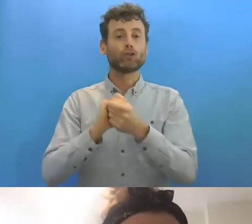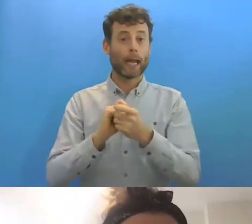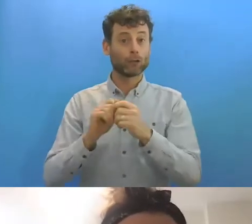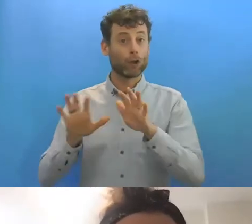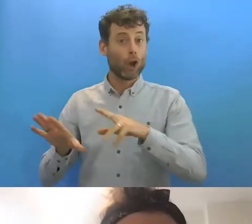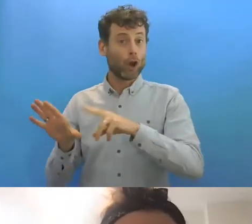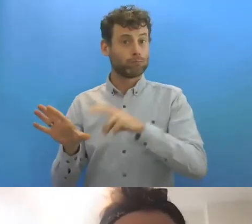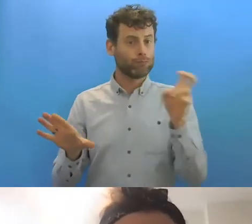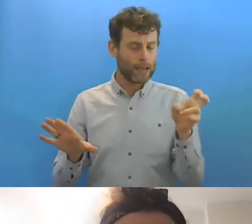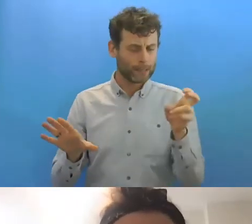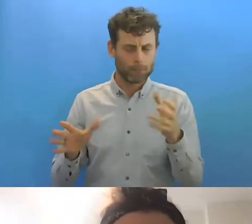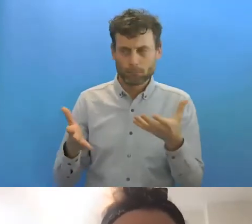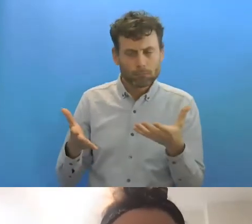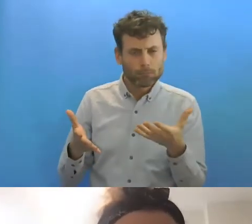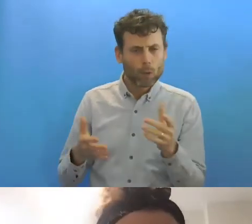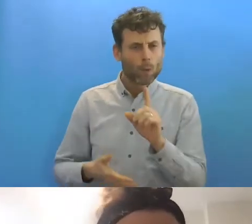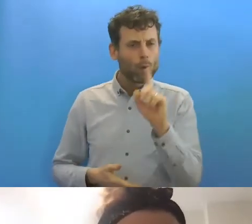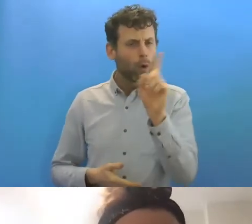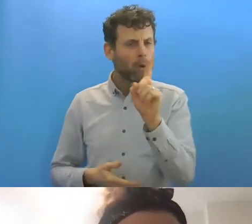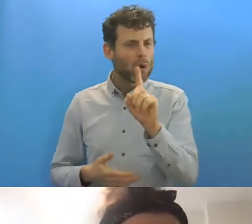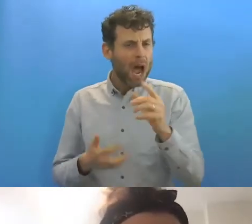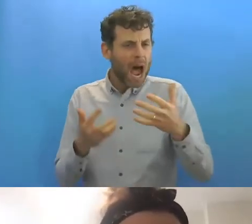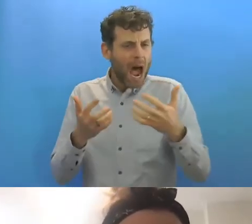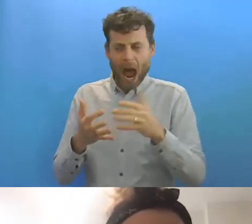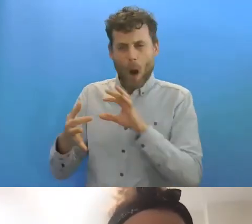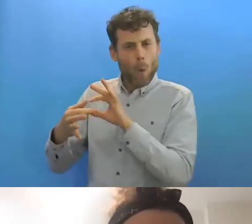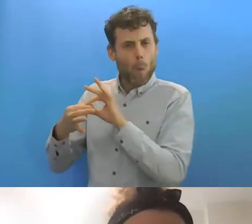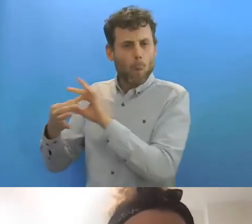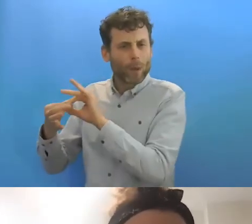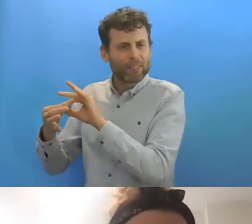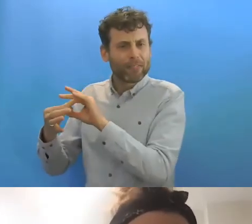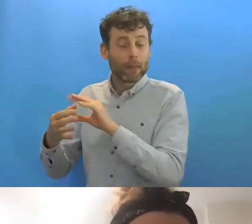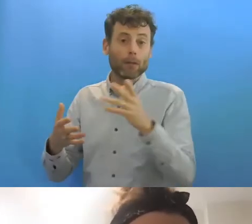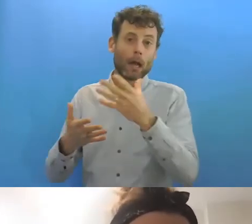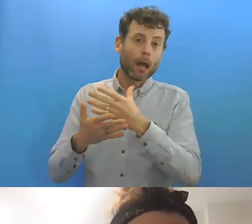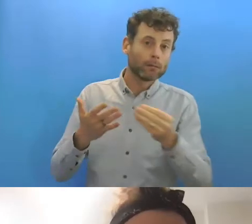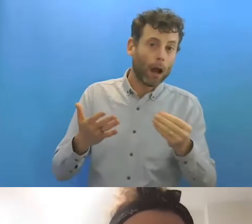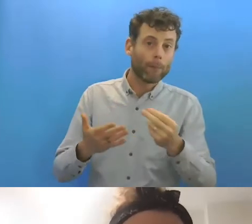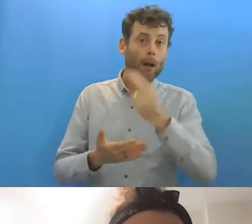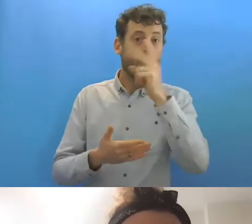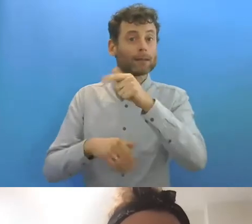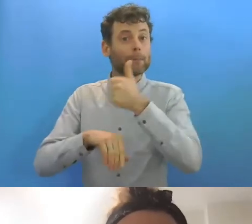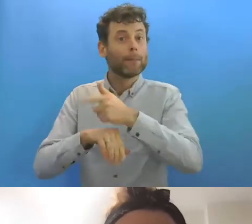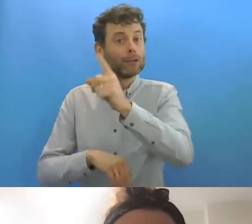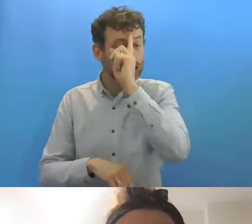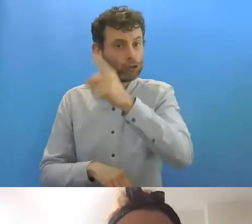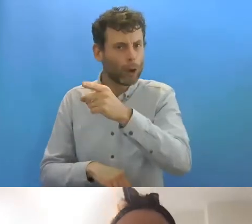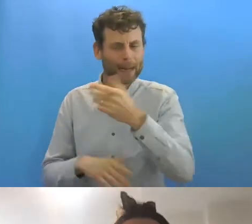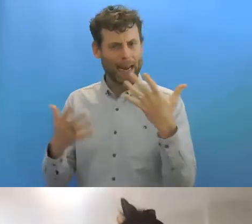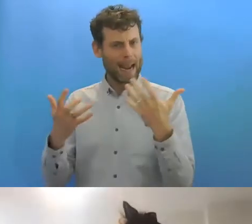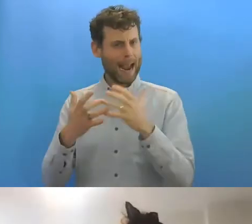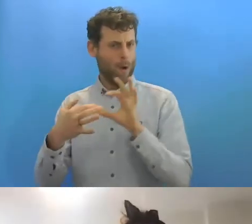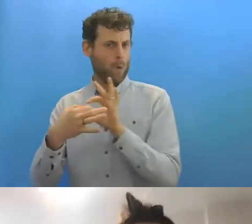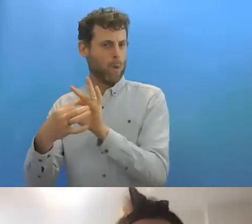are, you know, NOAA at the moment is based in Germany and how that will change. And definitely, as Jo said, we